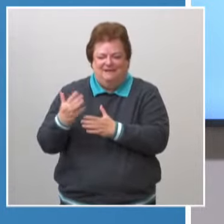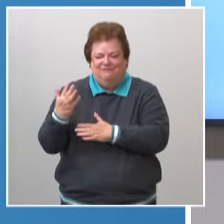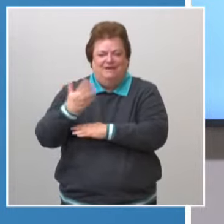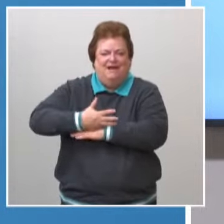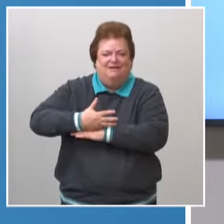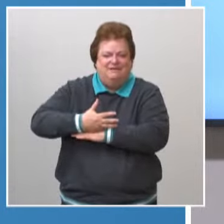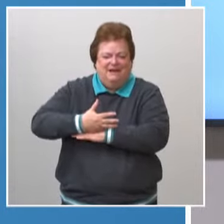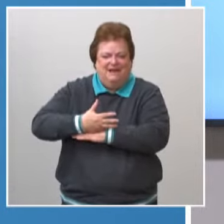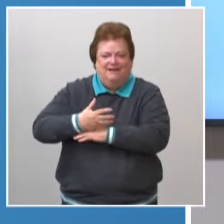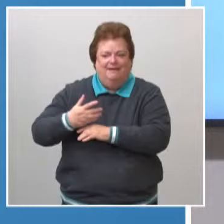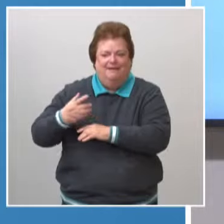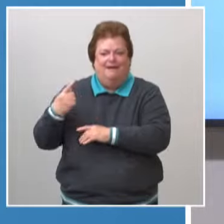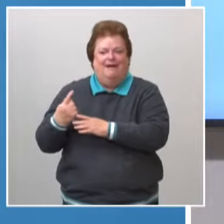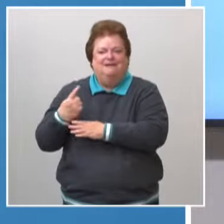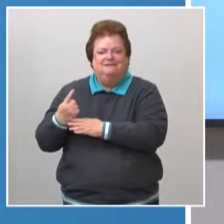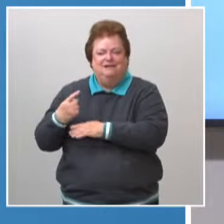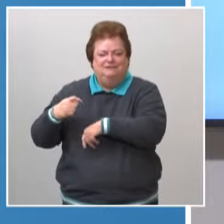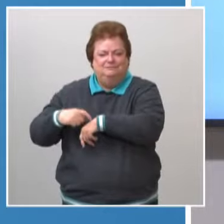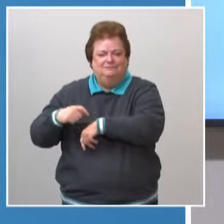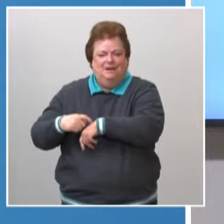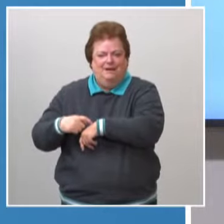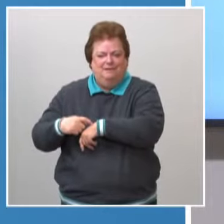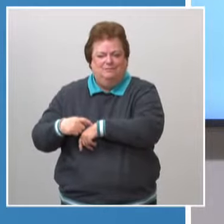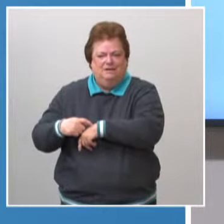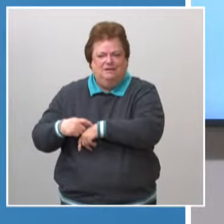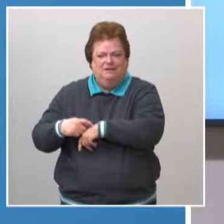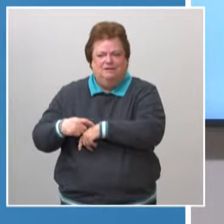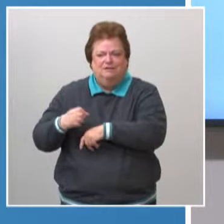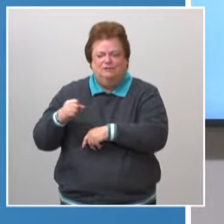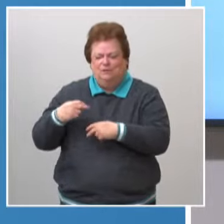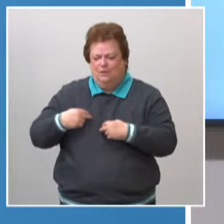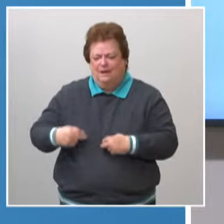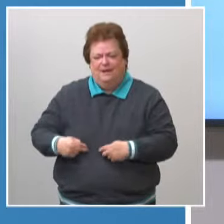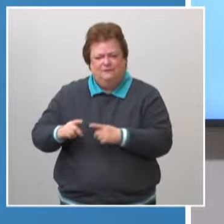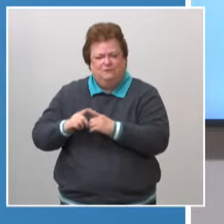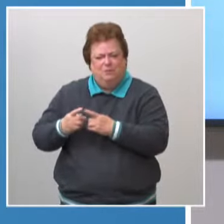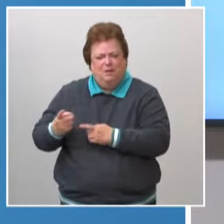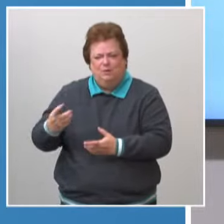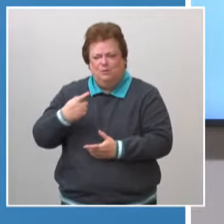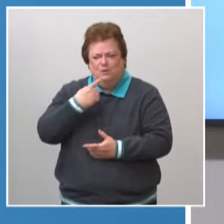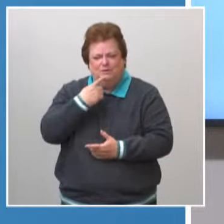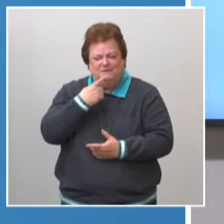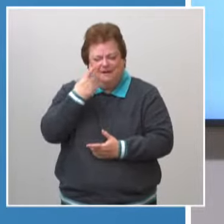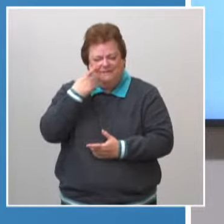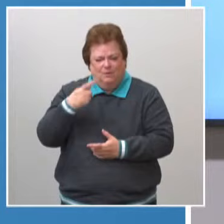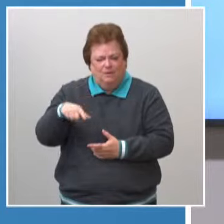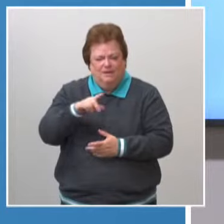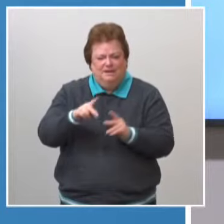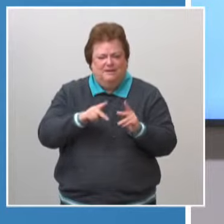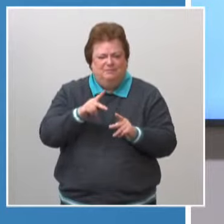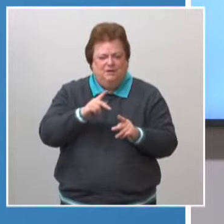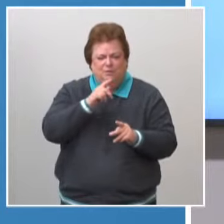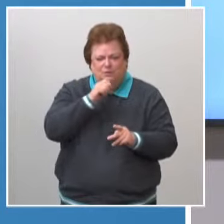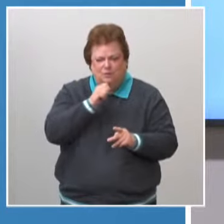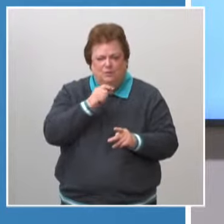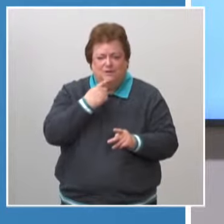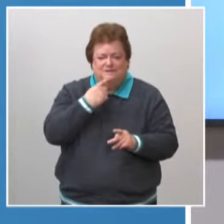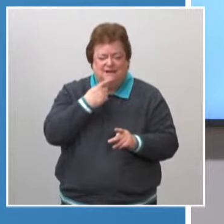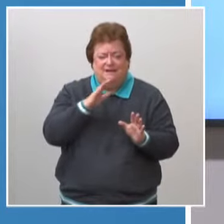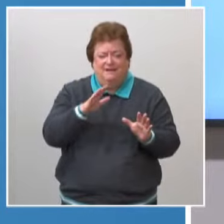so isolation period. What, as the health department, what do you guys say as far as people that are just kind of like saying,